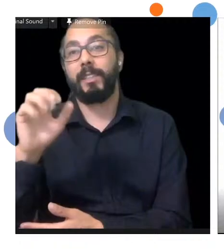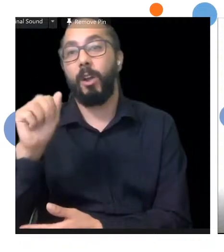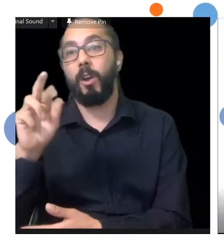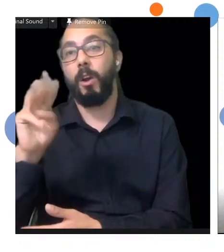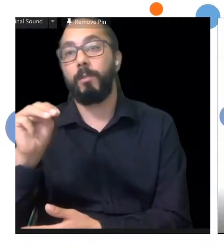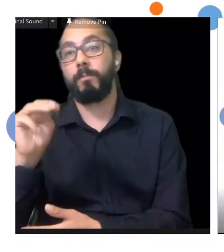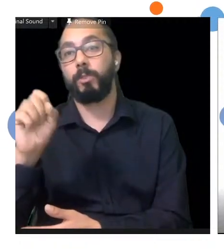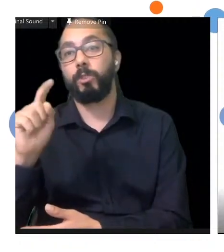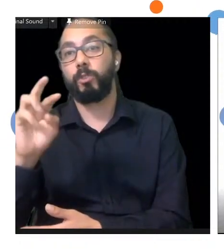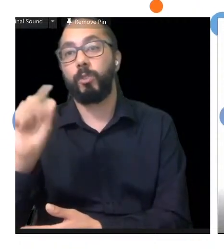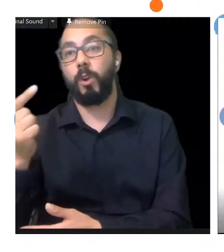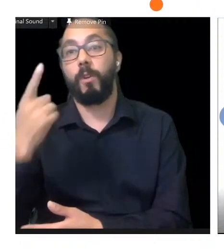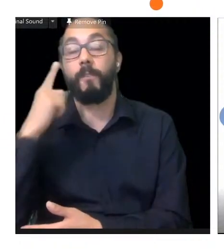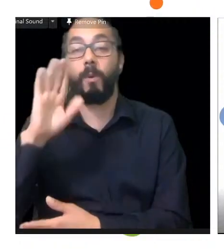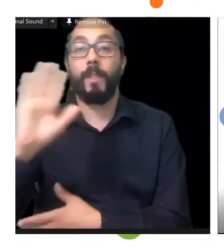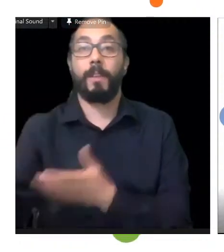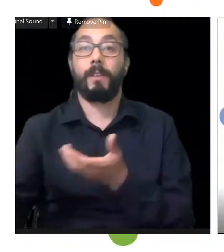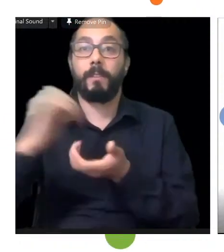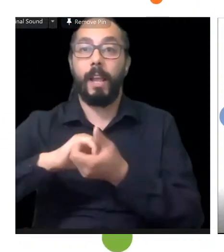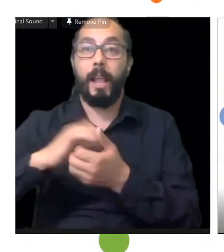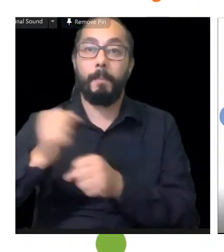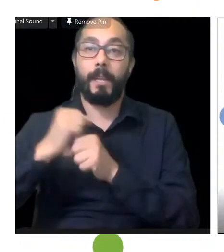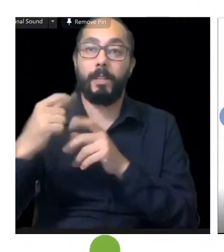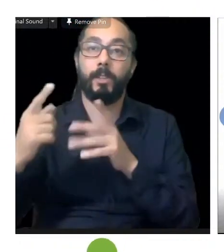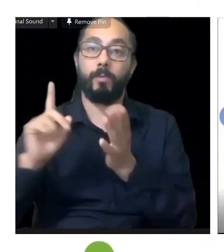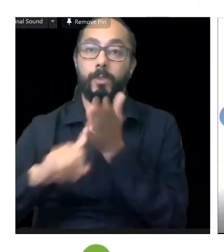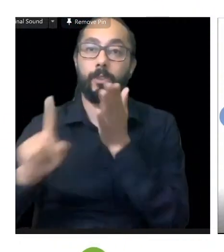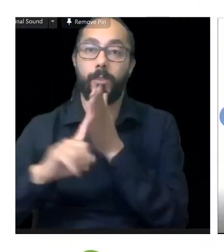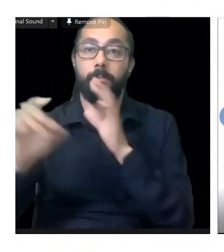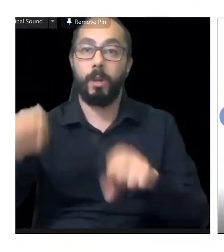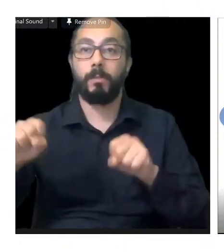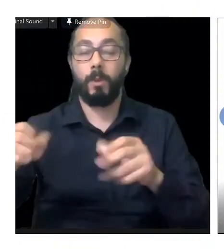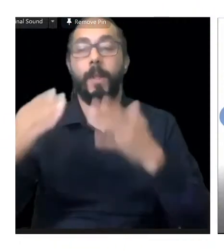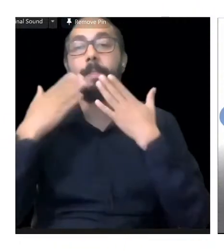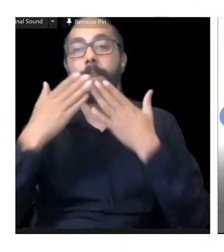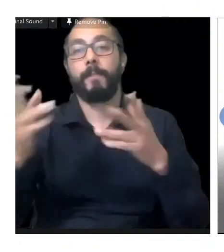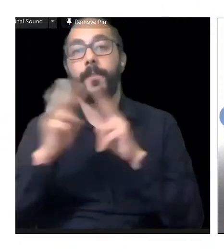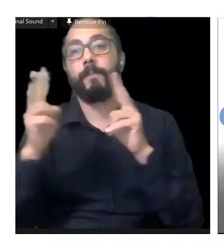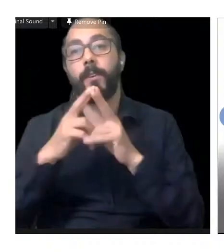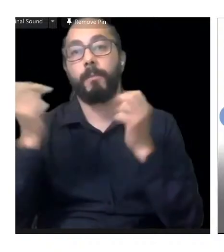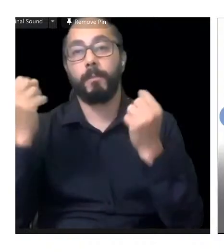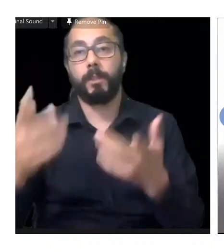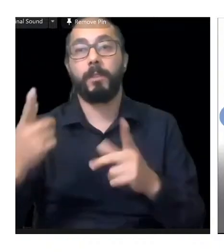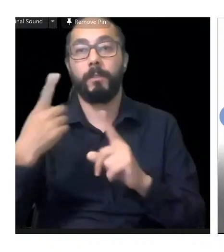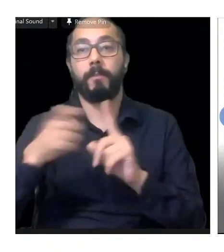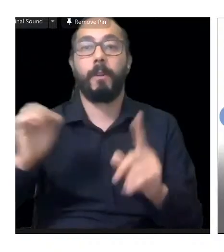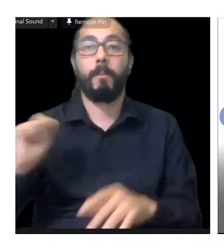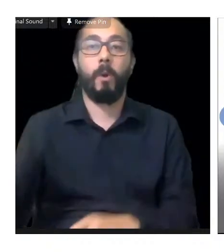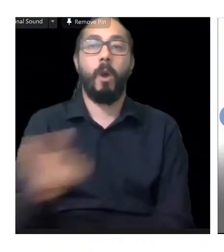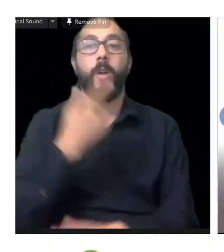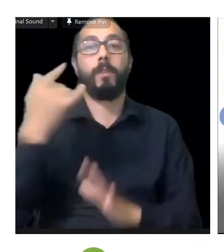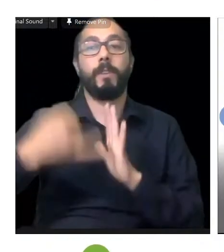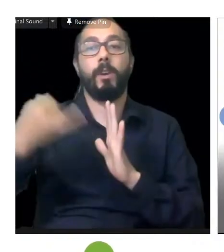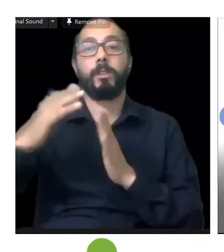and for making the research possible that Nick shared with us today. So thank you very, very much for that on behalf of all of the arts community.